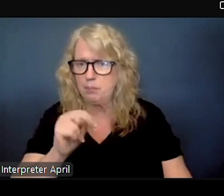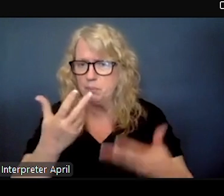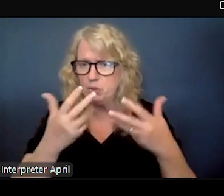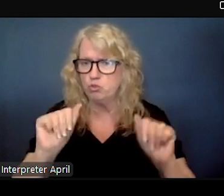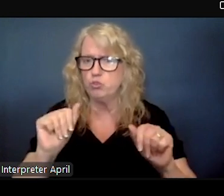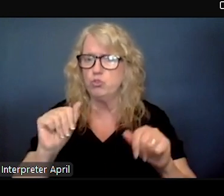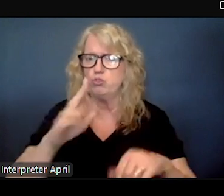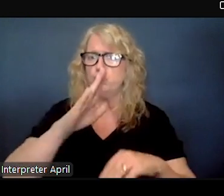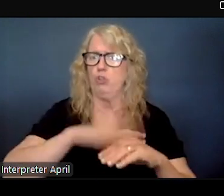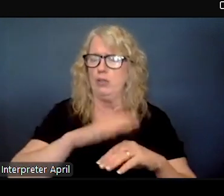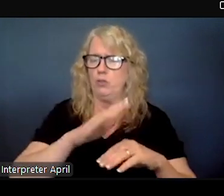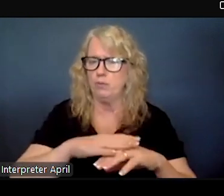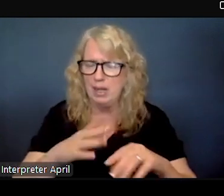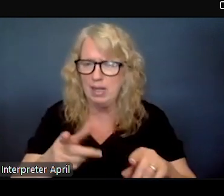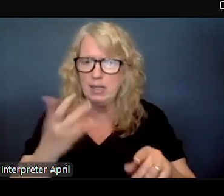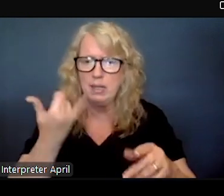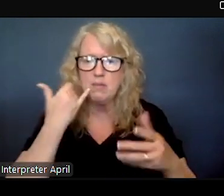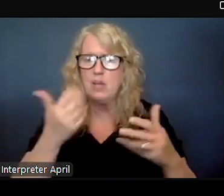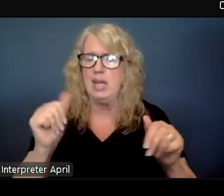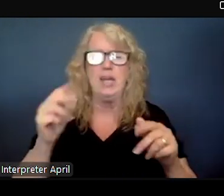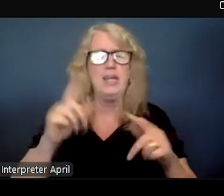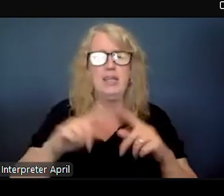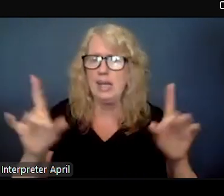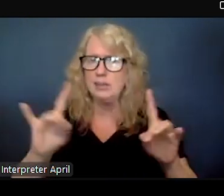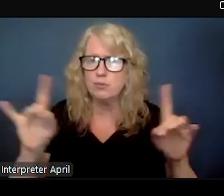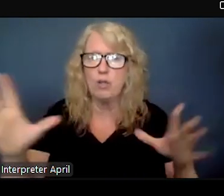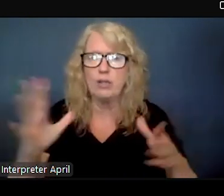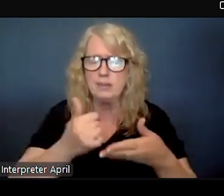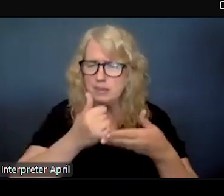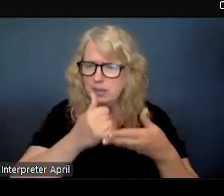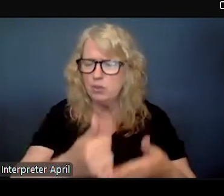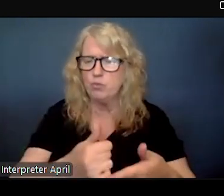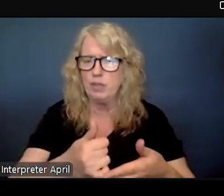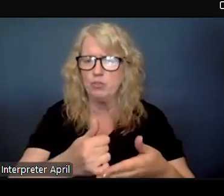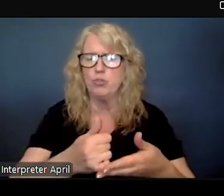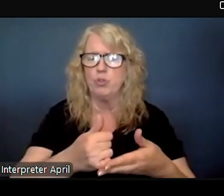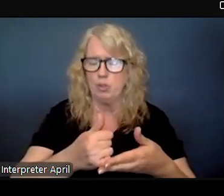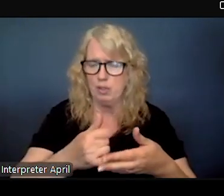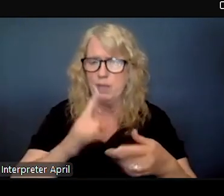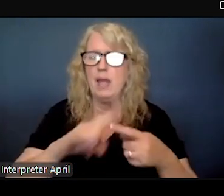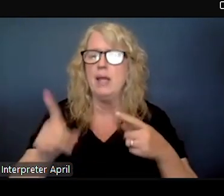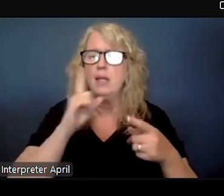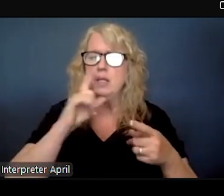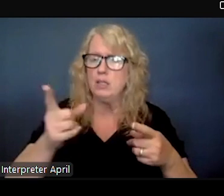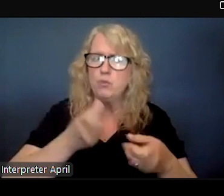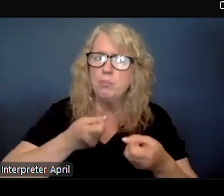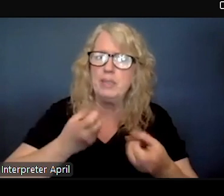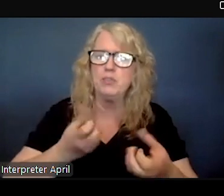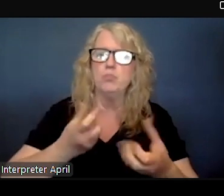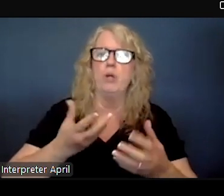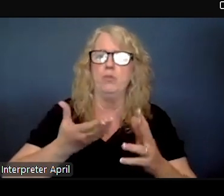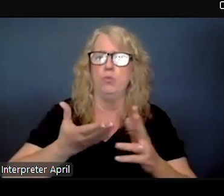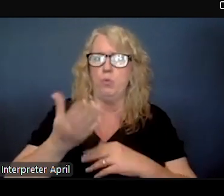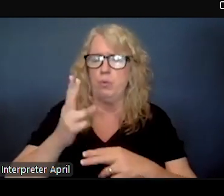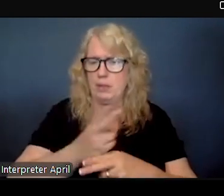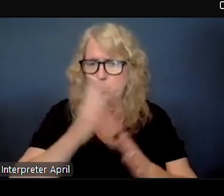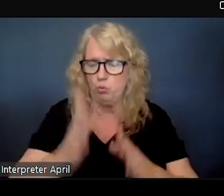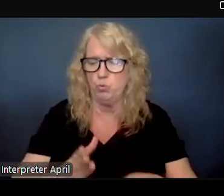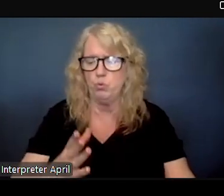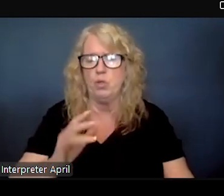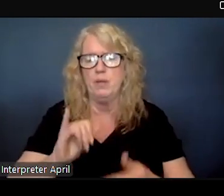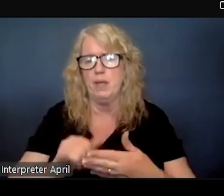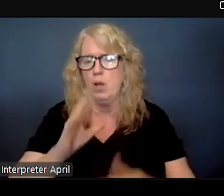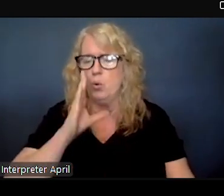flag actually any kind of crisis intervention content that is being expressed by the user. That